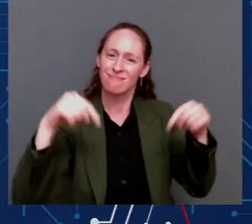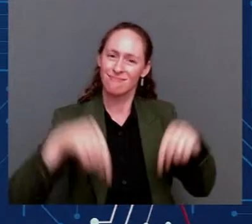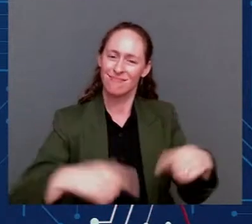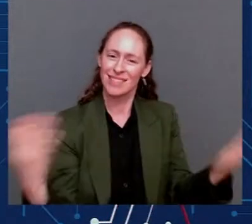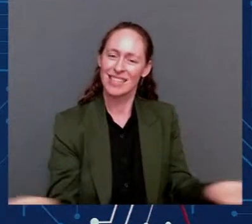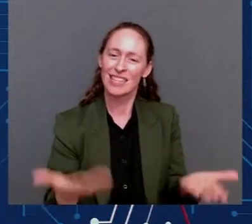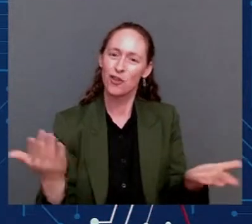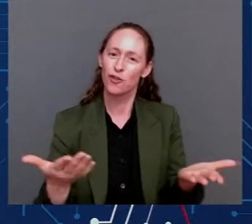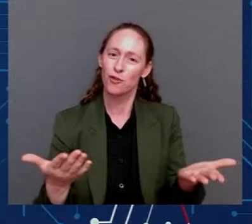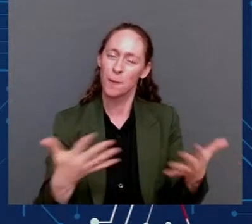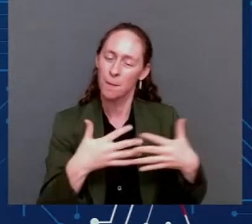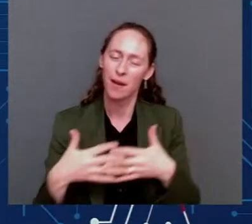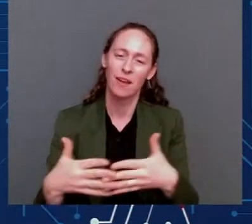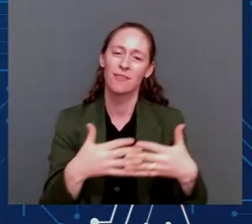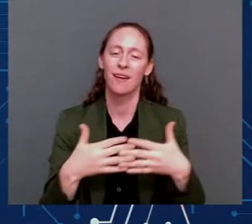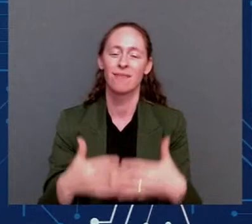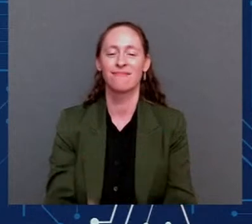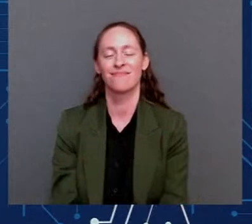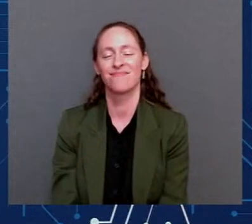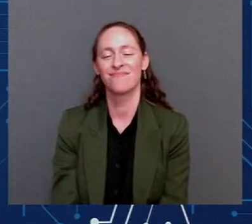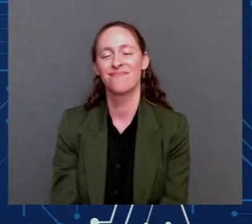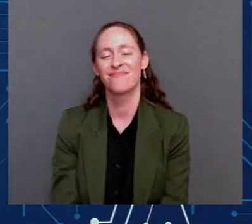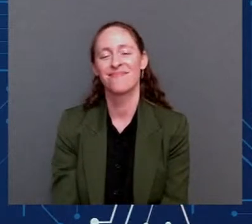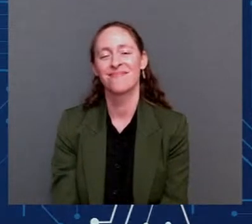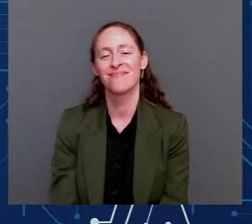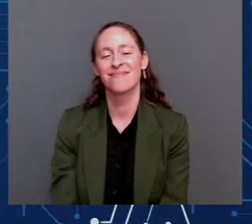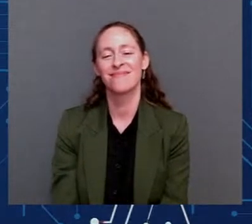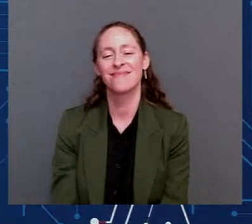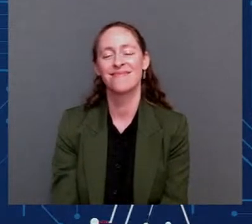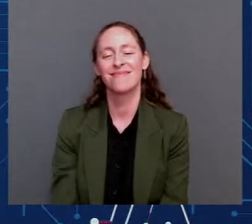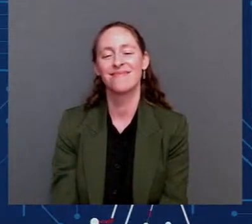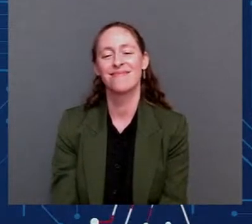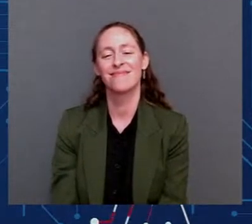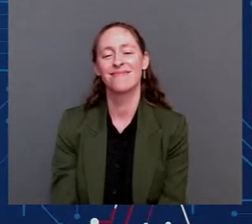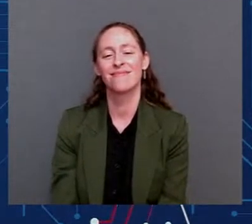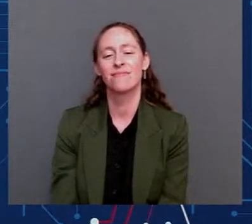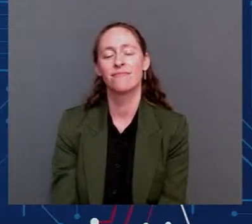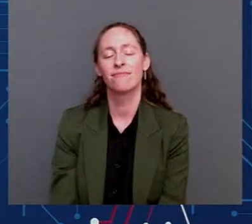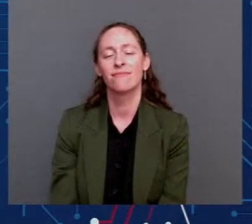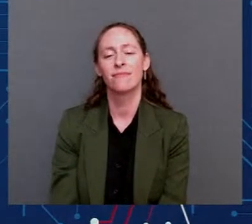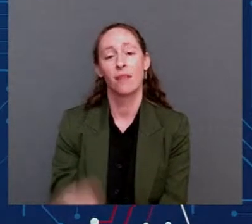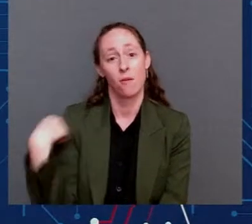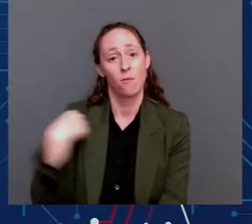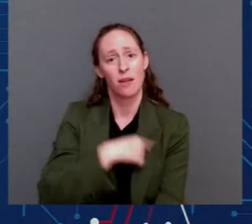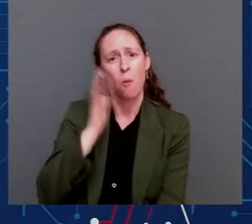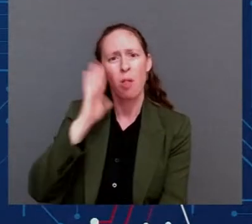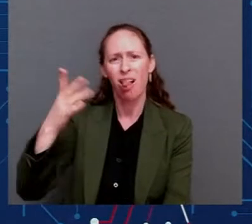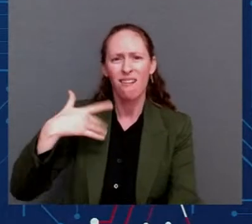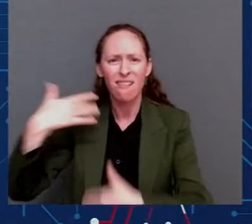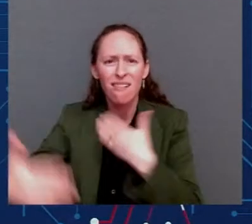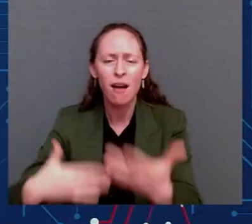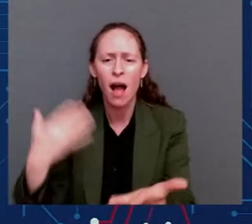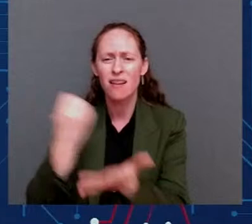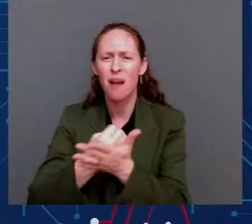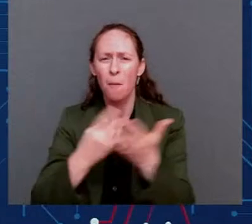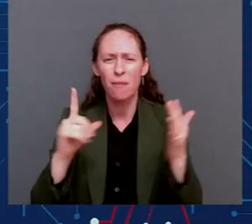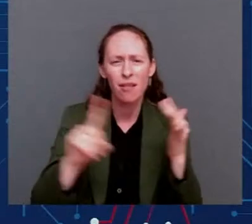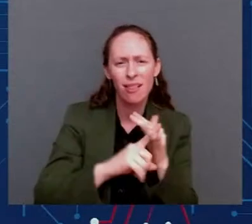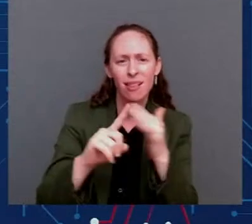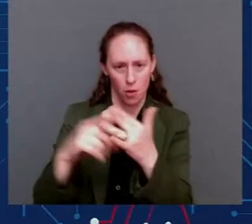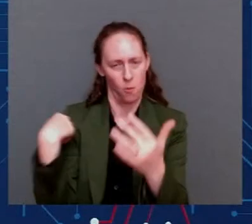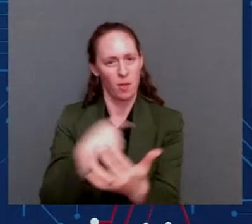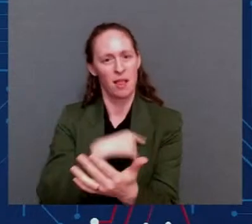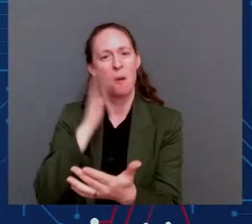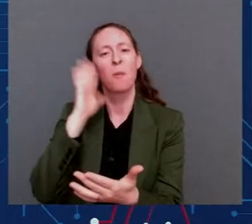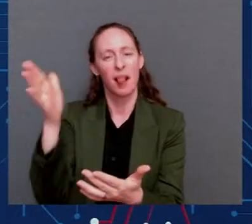This helps us deal with the economic challenges we face. We've had too many of our friends and family members laid